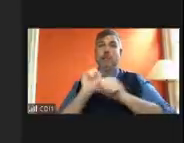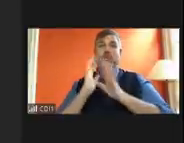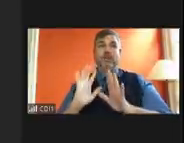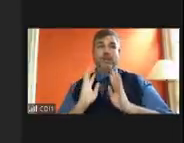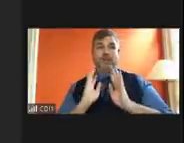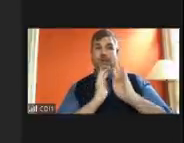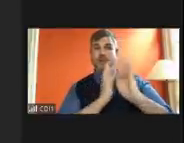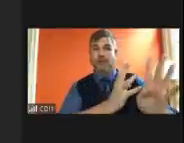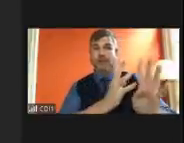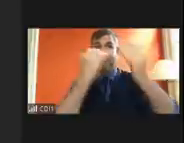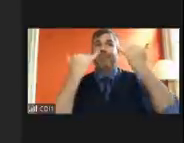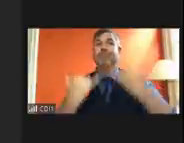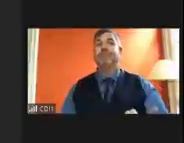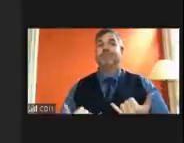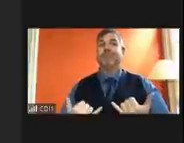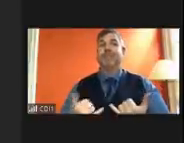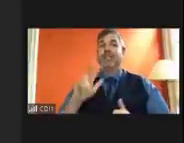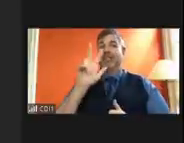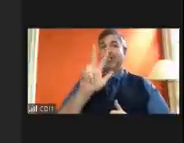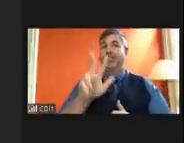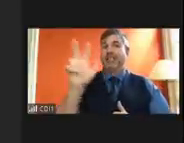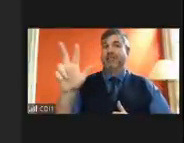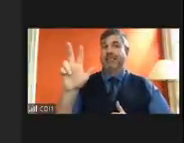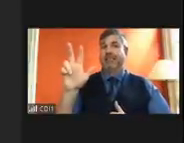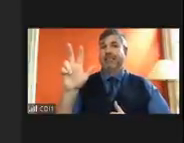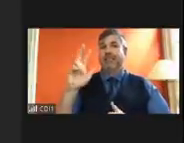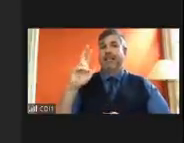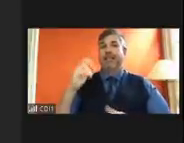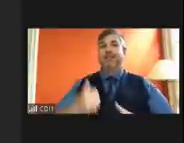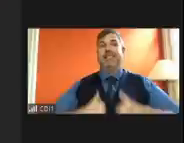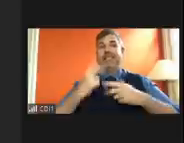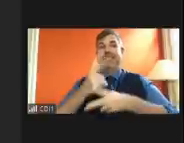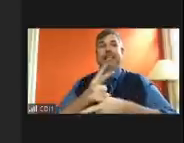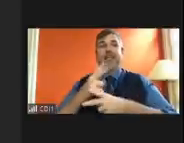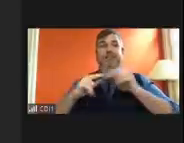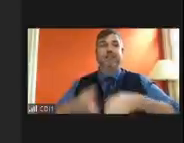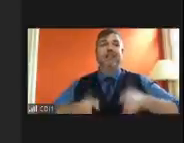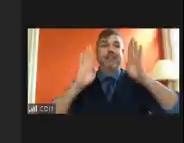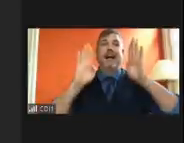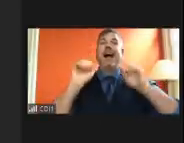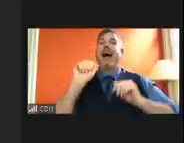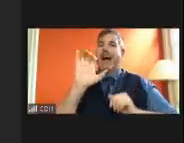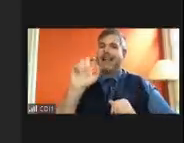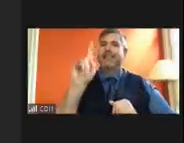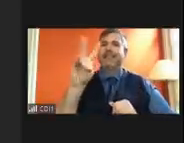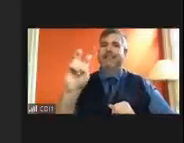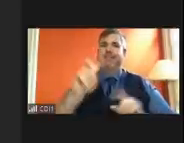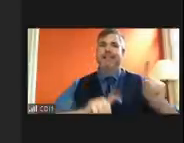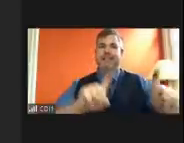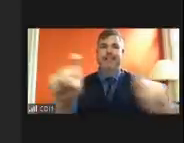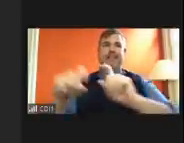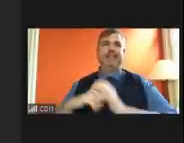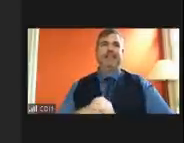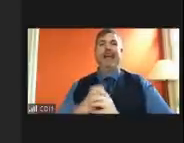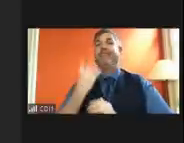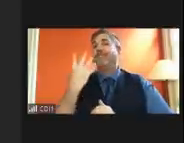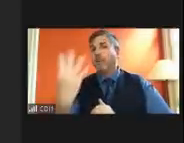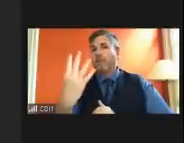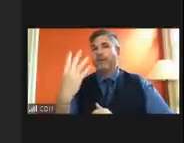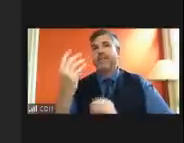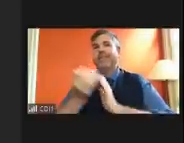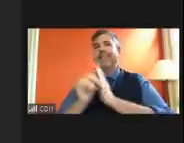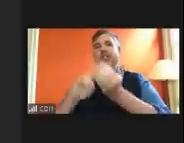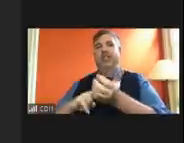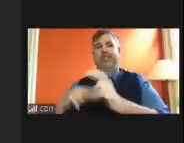active testing cycles and 4 skilled nursing facilities. So we've done a lot of good